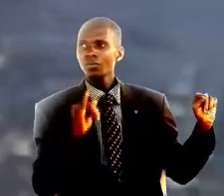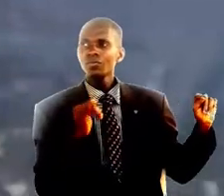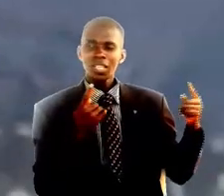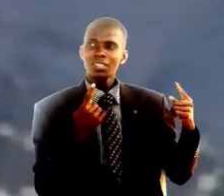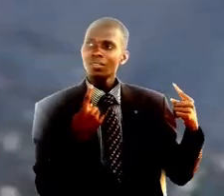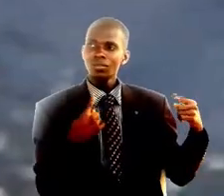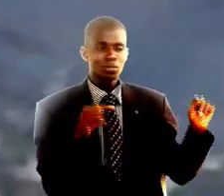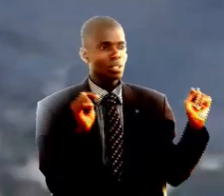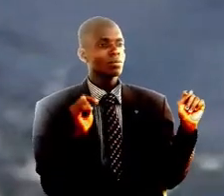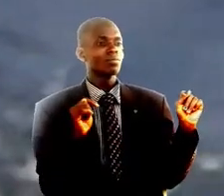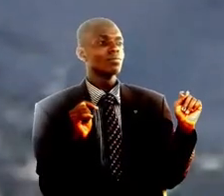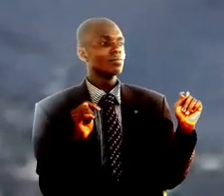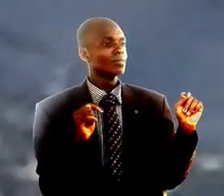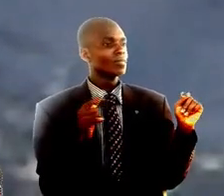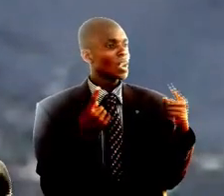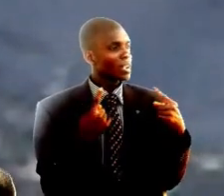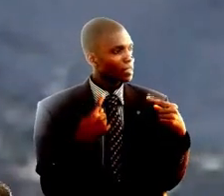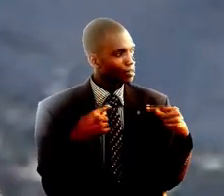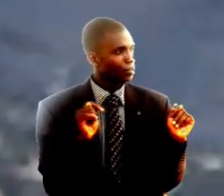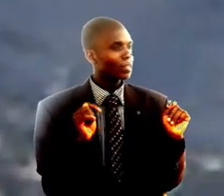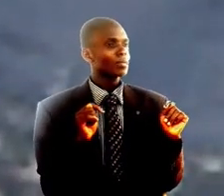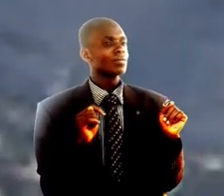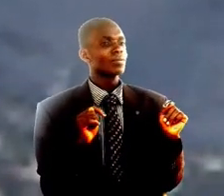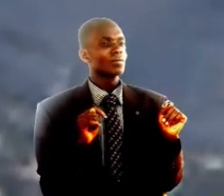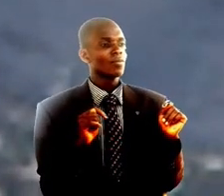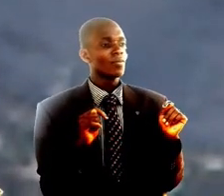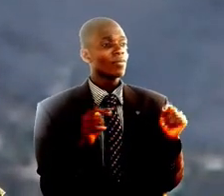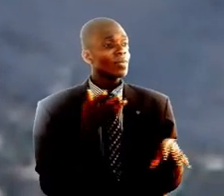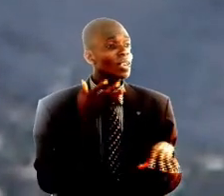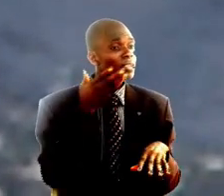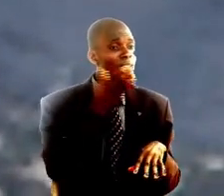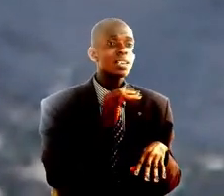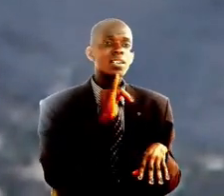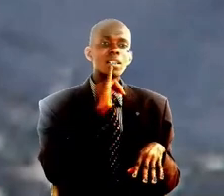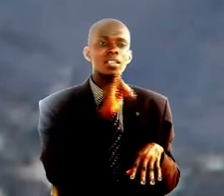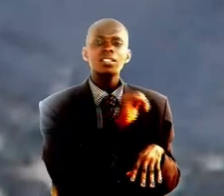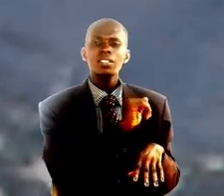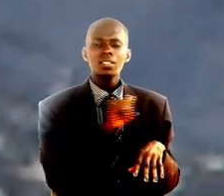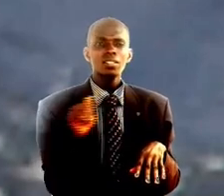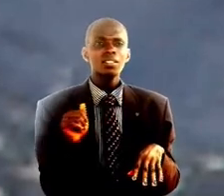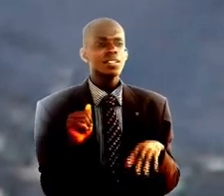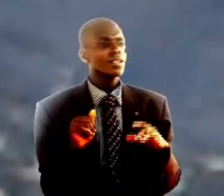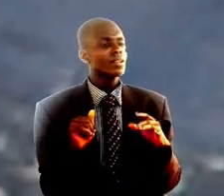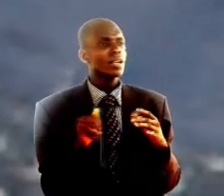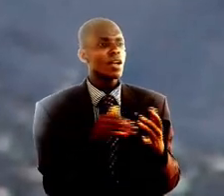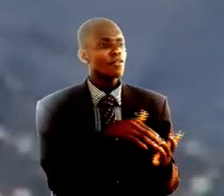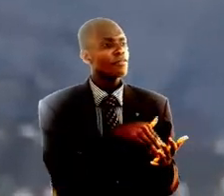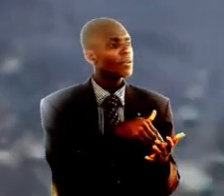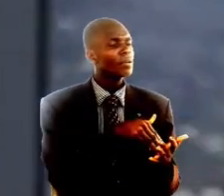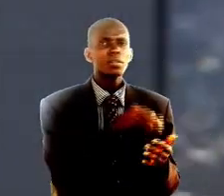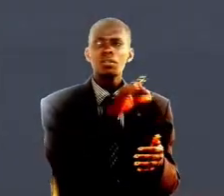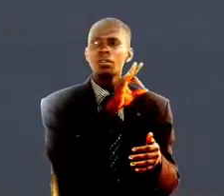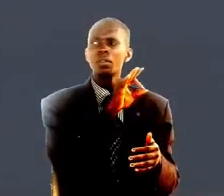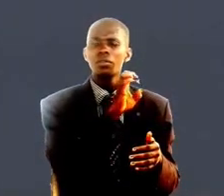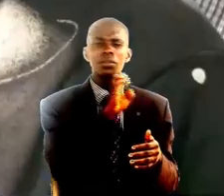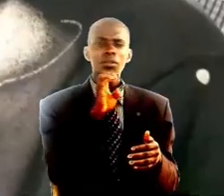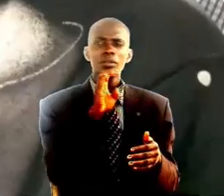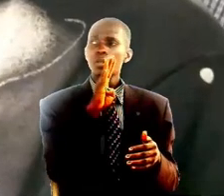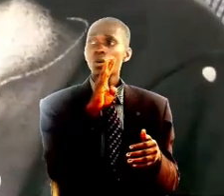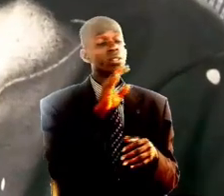Try, try. There is a fable. When we say fable, it's just a